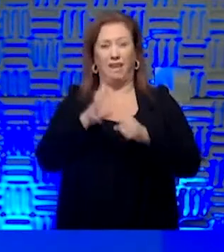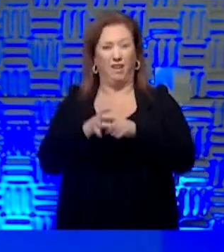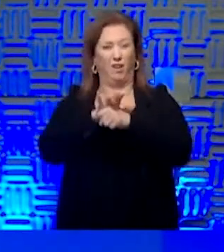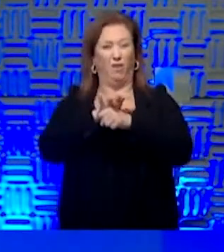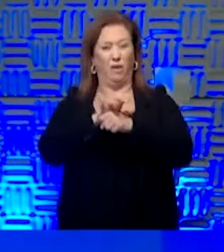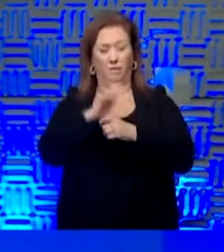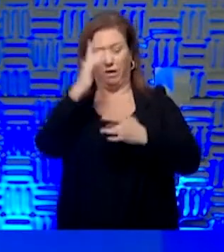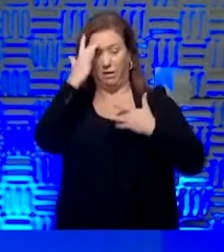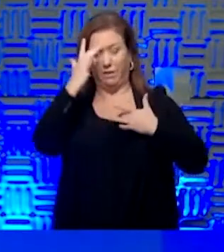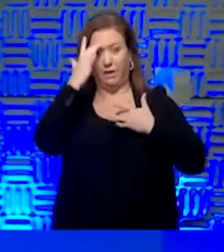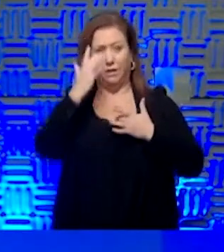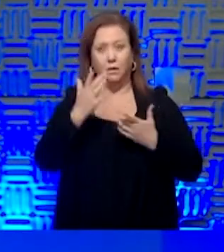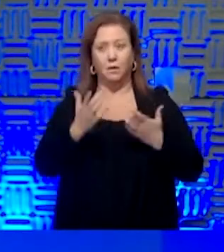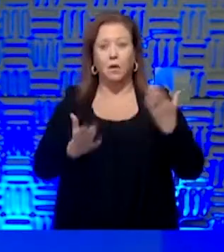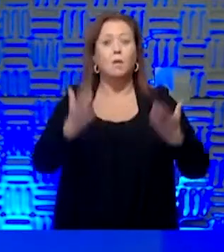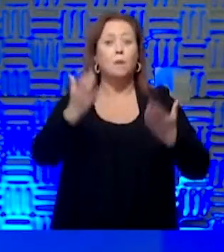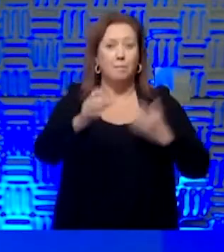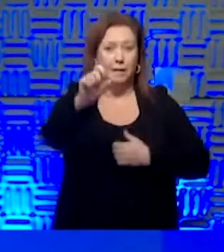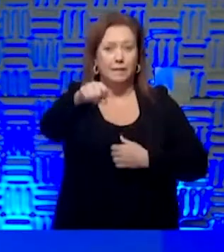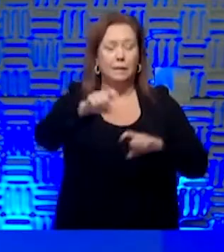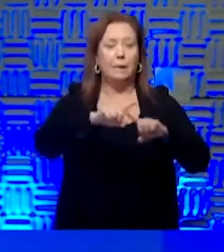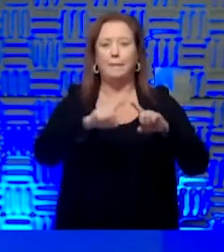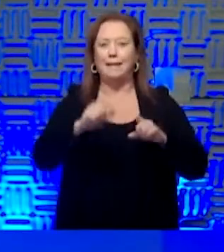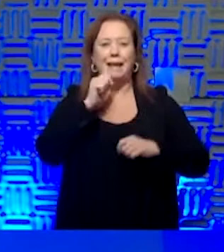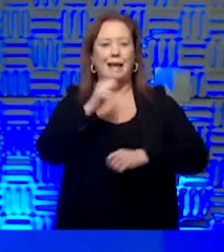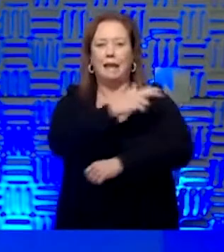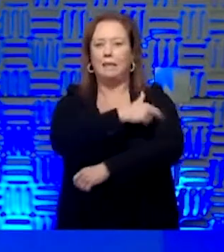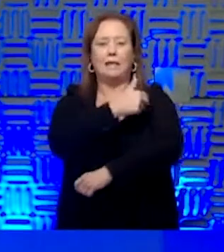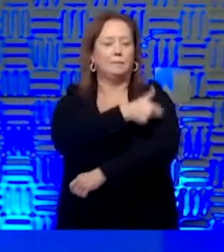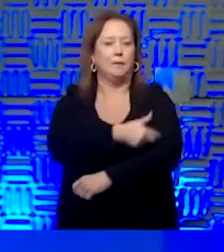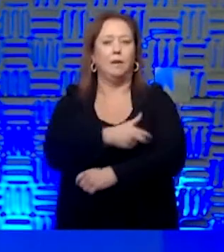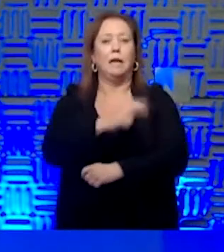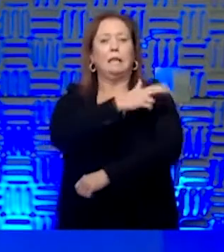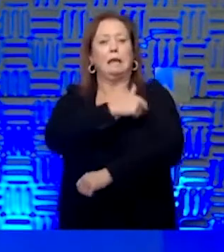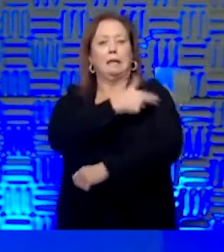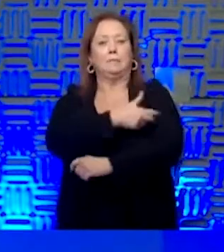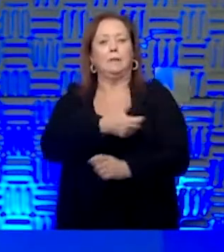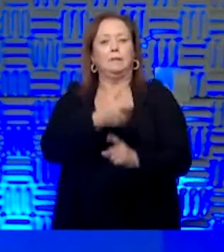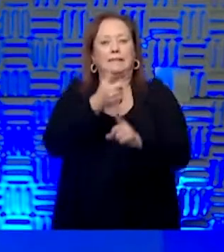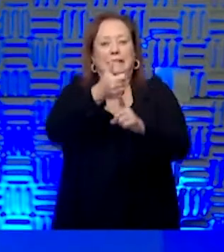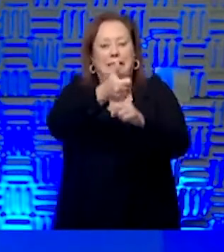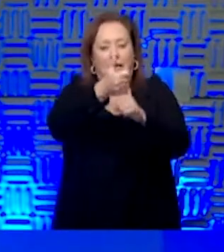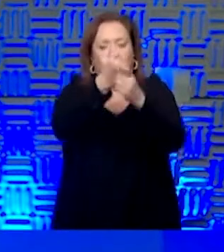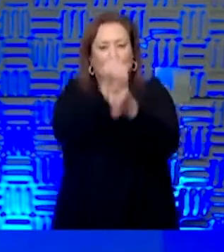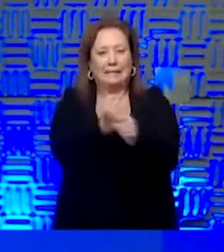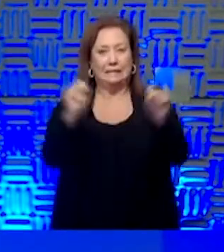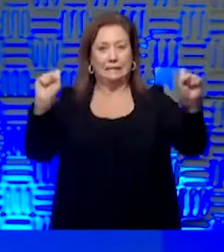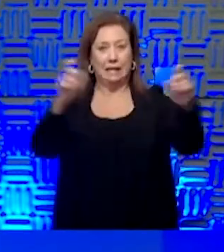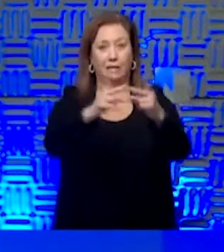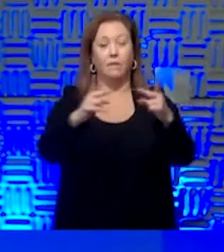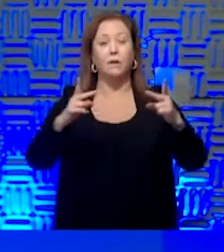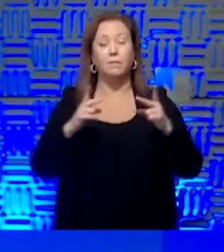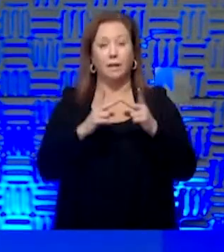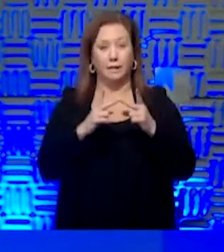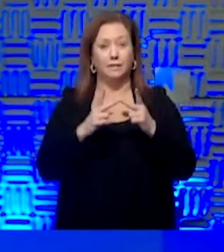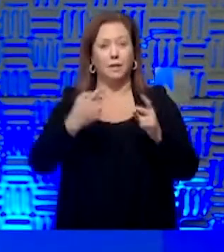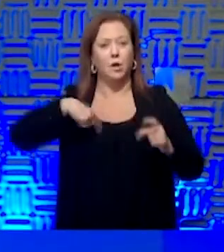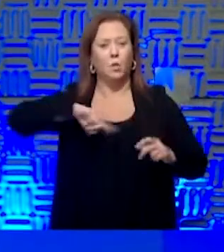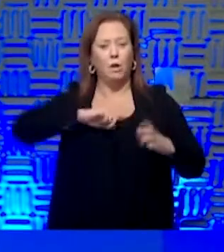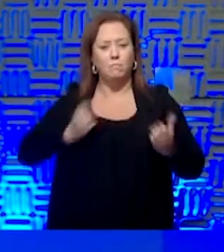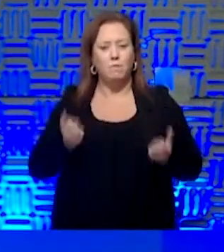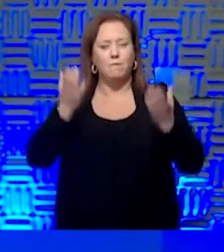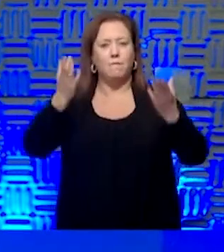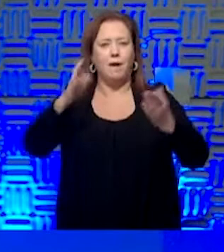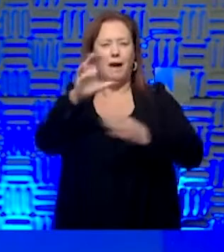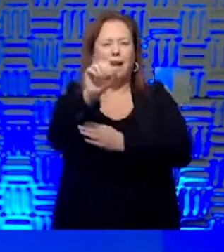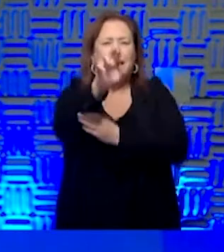or infected? Probably, but it's not going to be in the hospital. You know, the hospital is a safe place. We have taken the utmost care to protect our